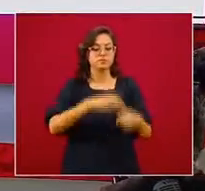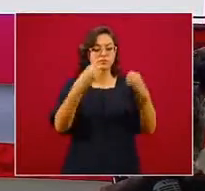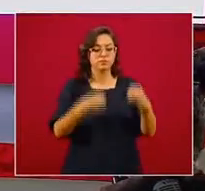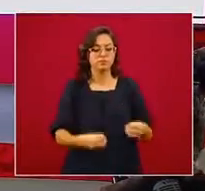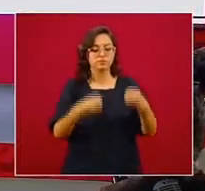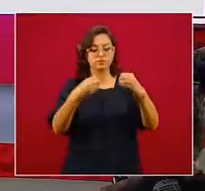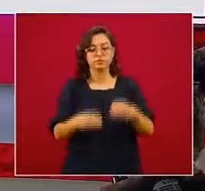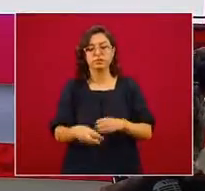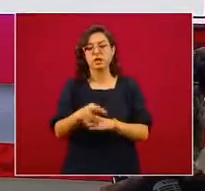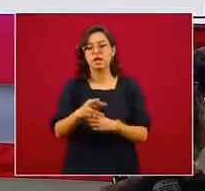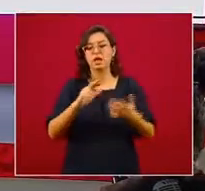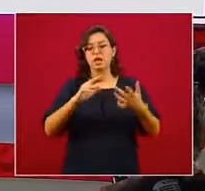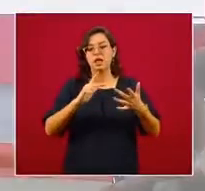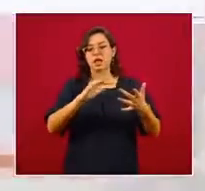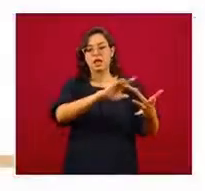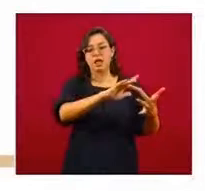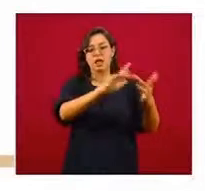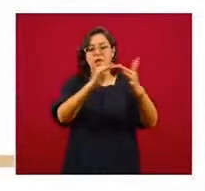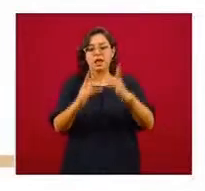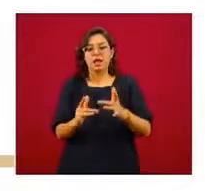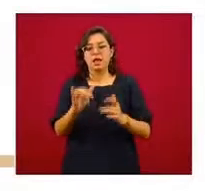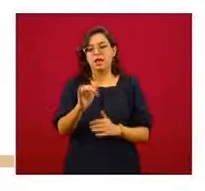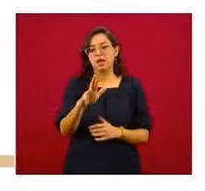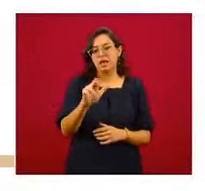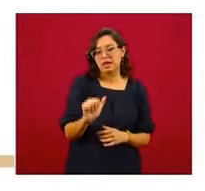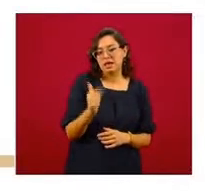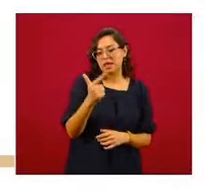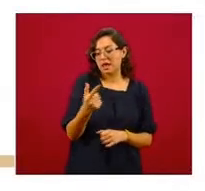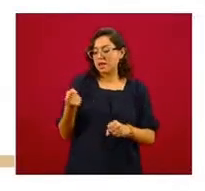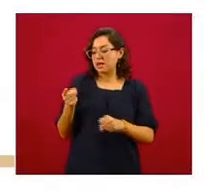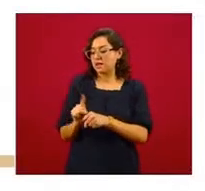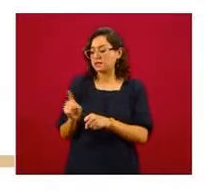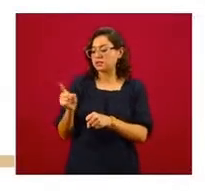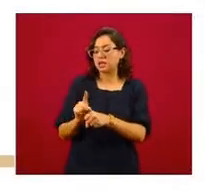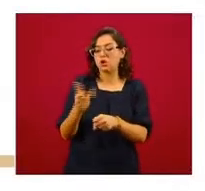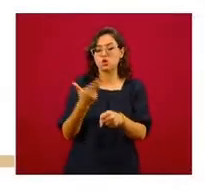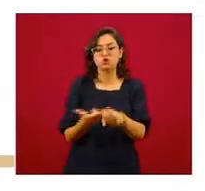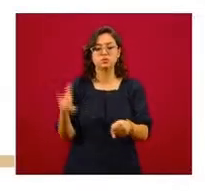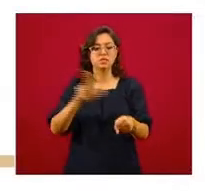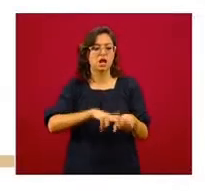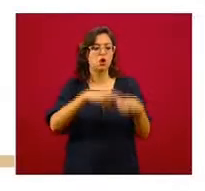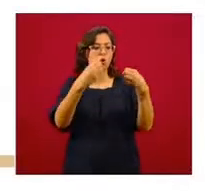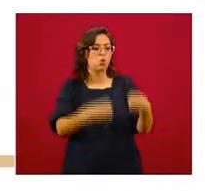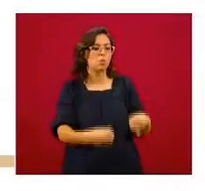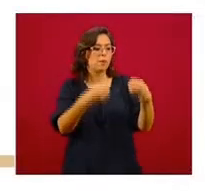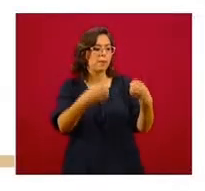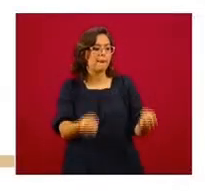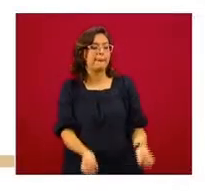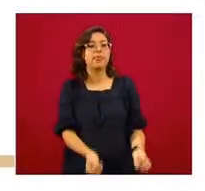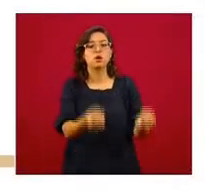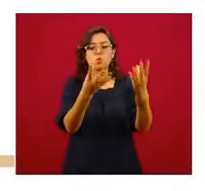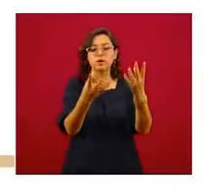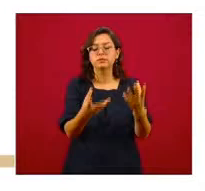proportion, you have to base your understanding on the